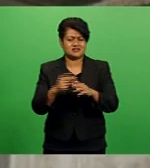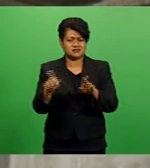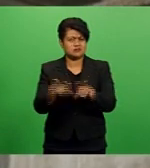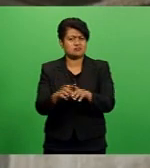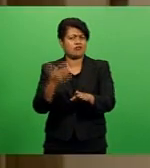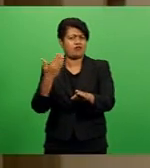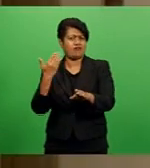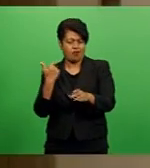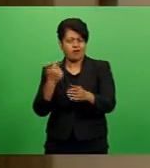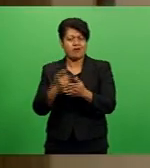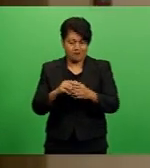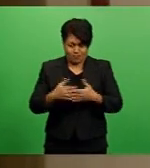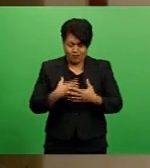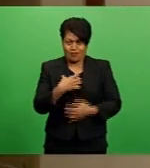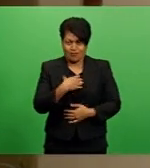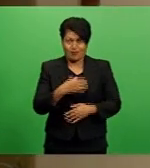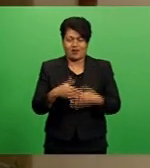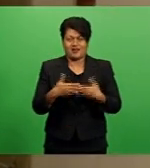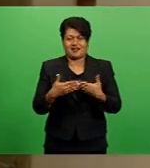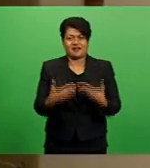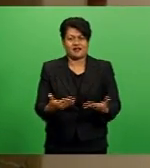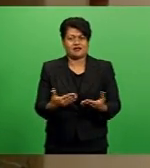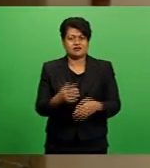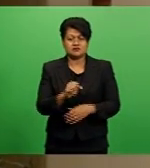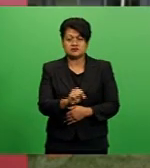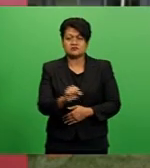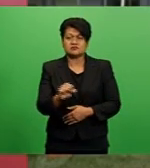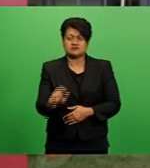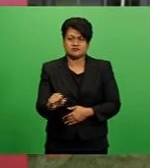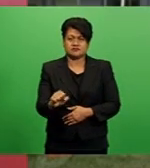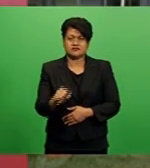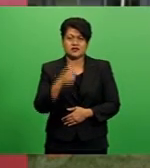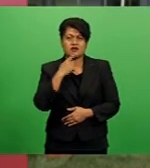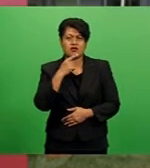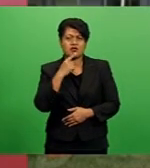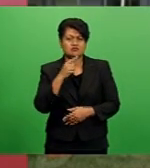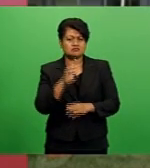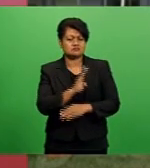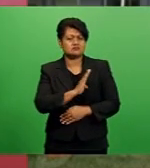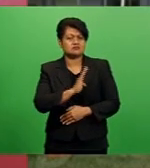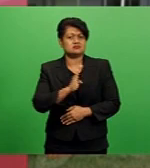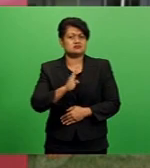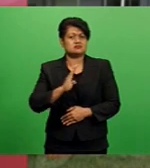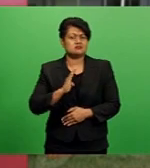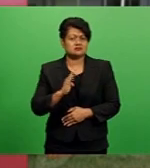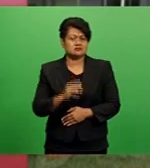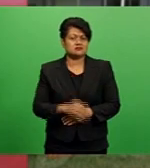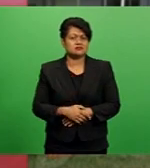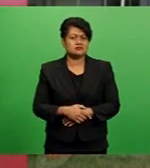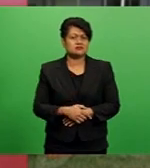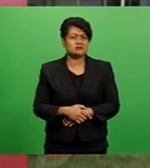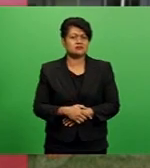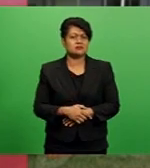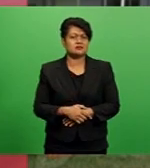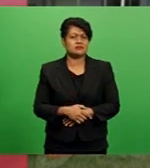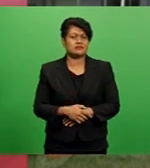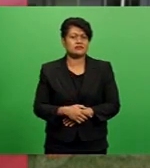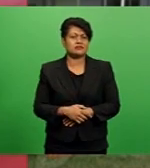of funding by the Tertiary Scholarship and Loans Board. We have reached a critical mass in terms of our doctors. We